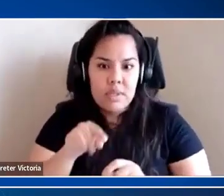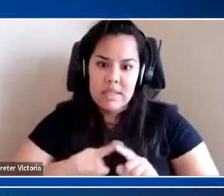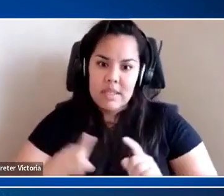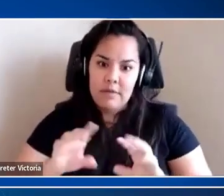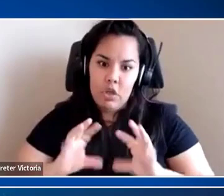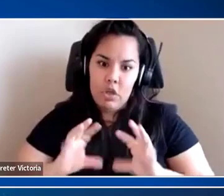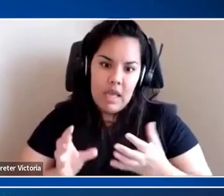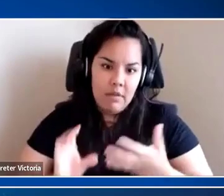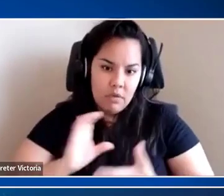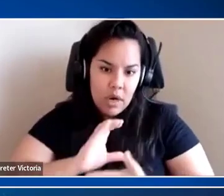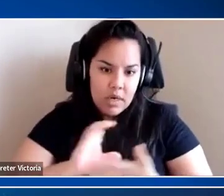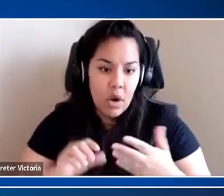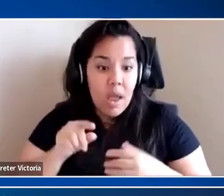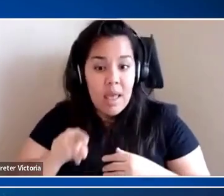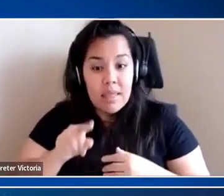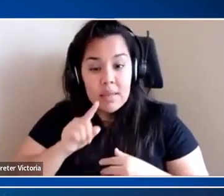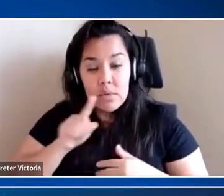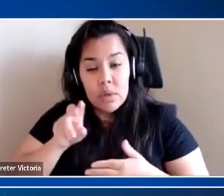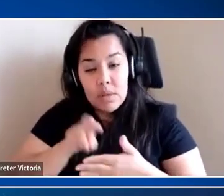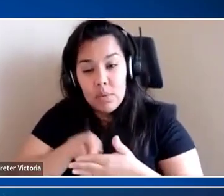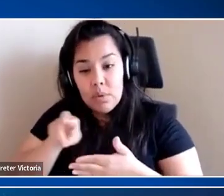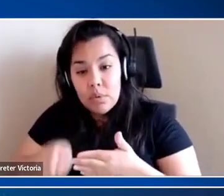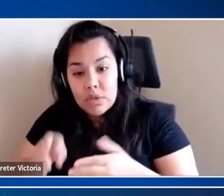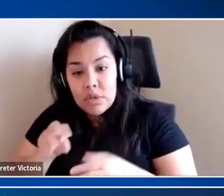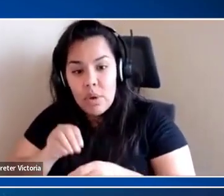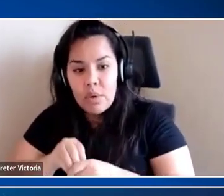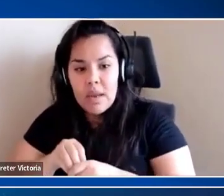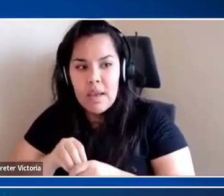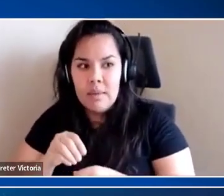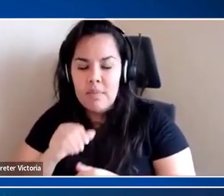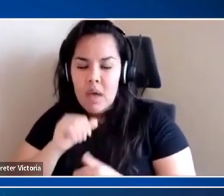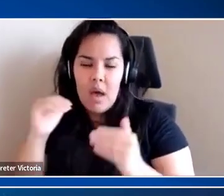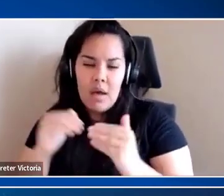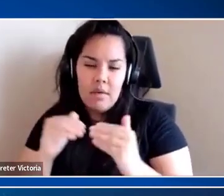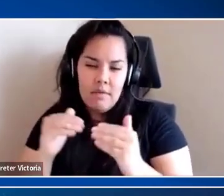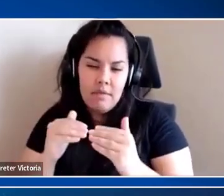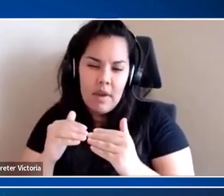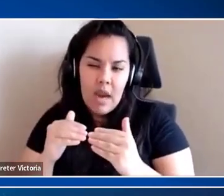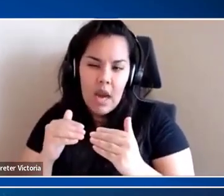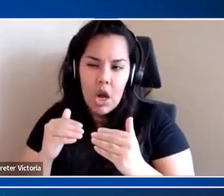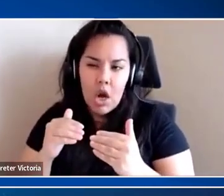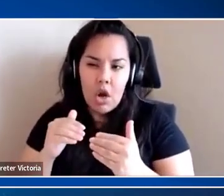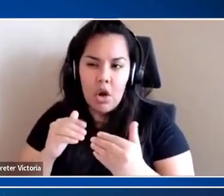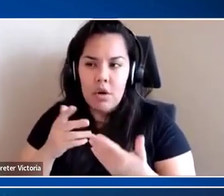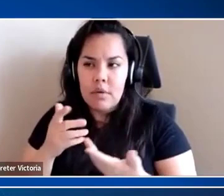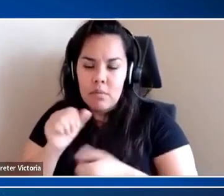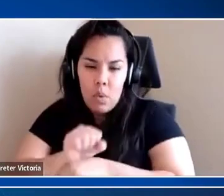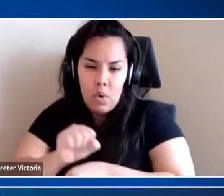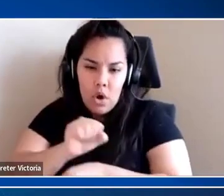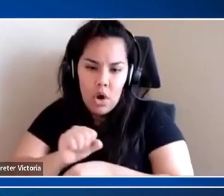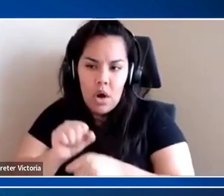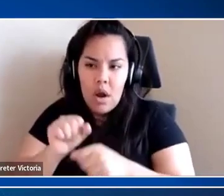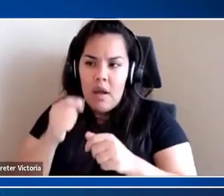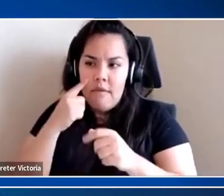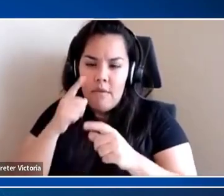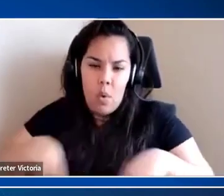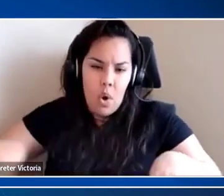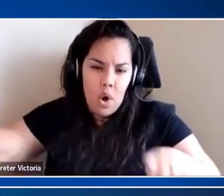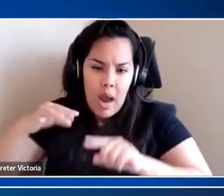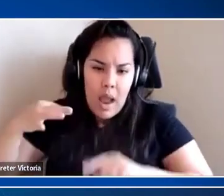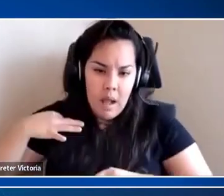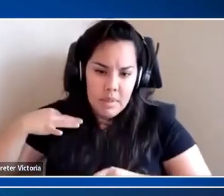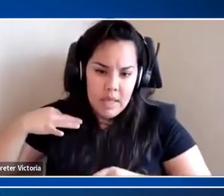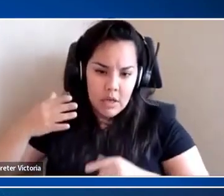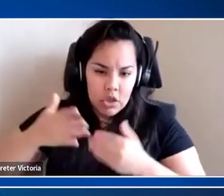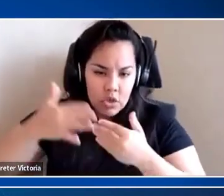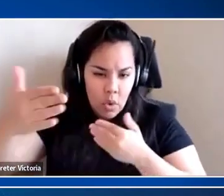And this would really result in uneven playing field across these applications over years. So again, logistically, we